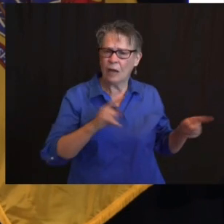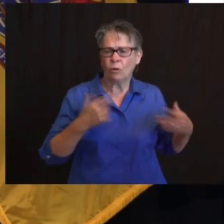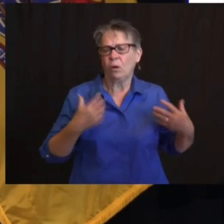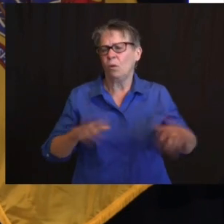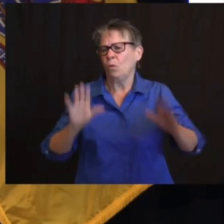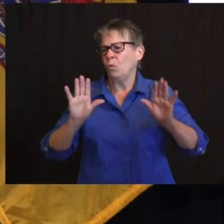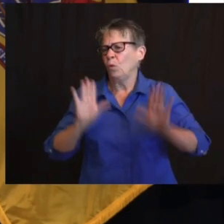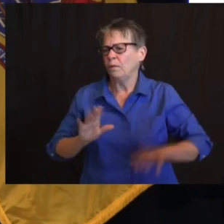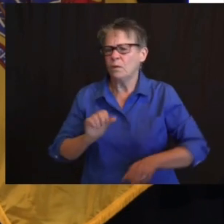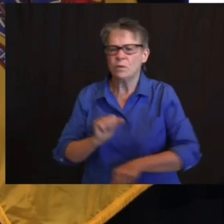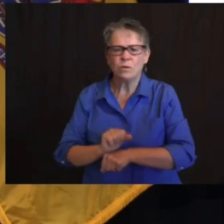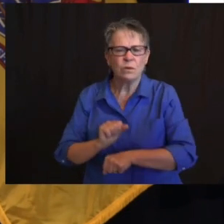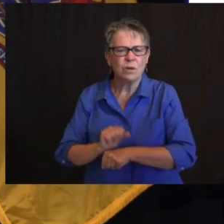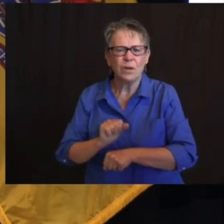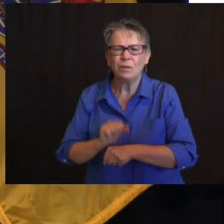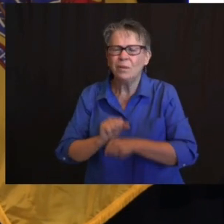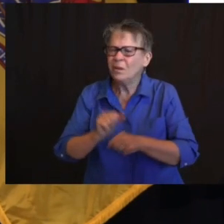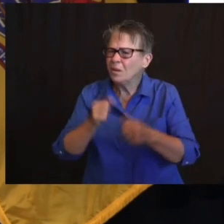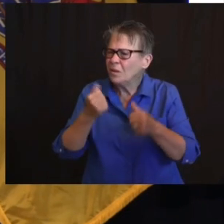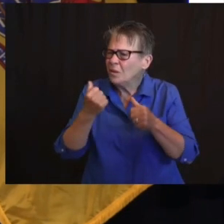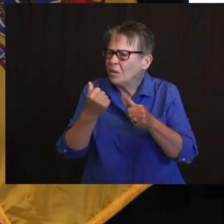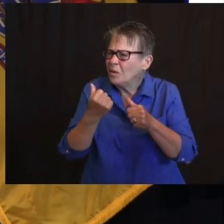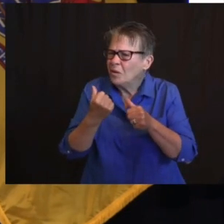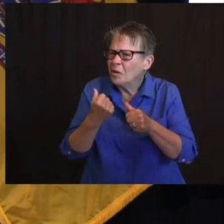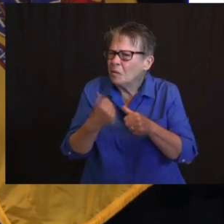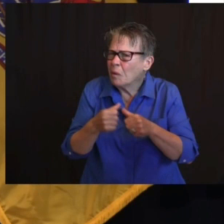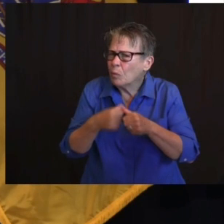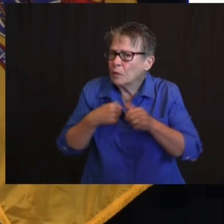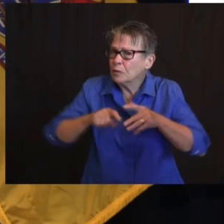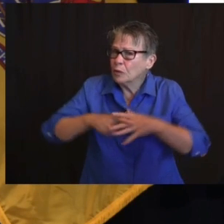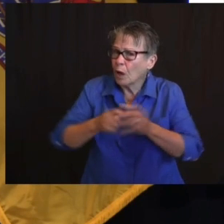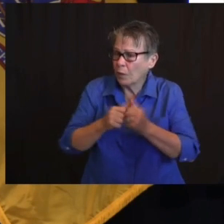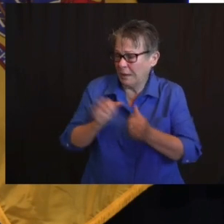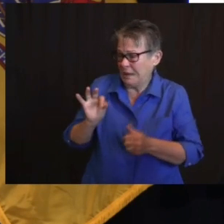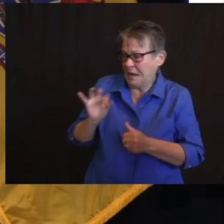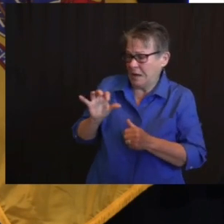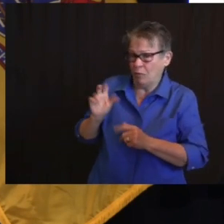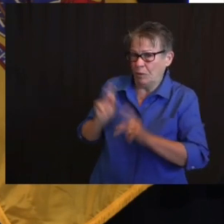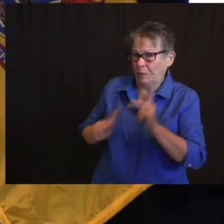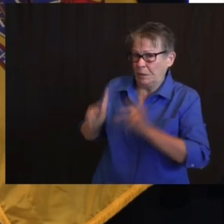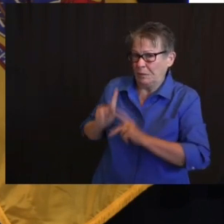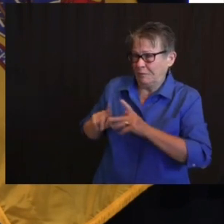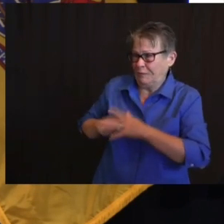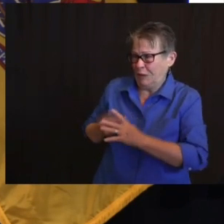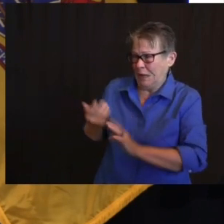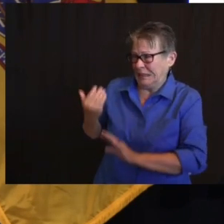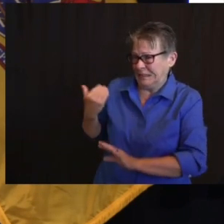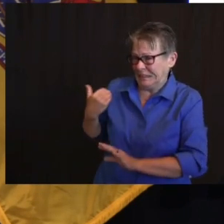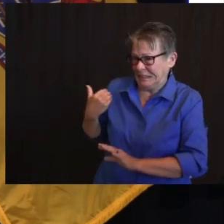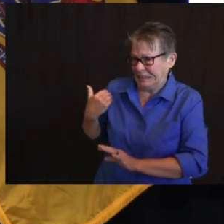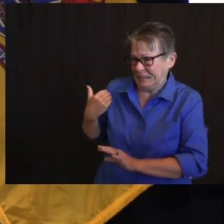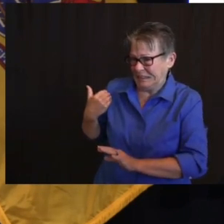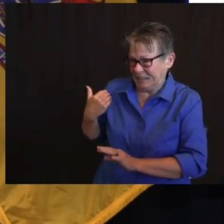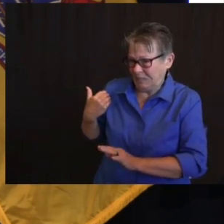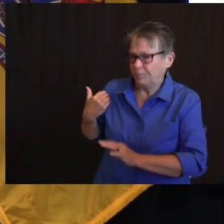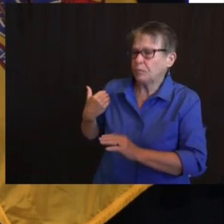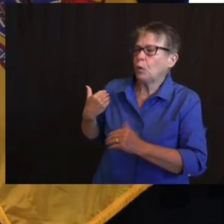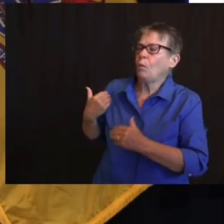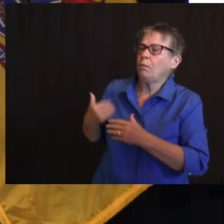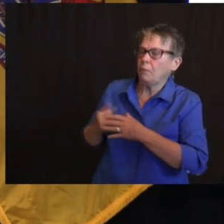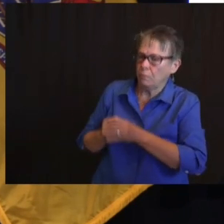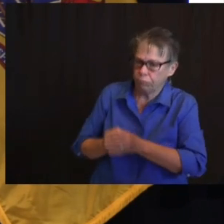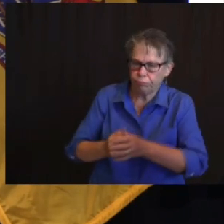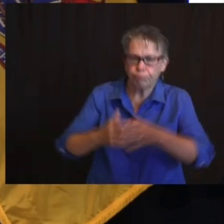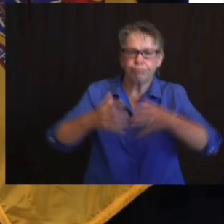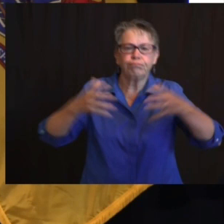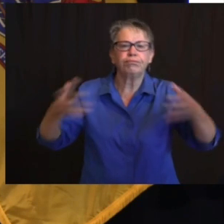who are at the local and county level, and we're talking about ramping that number up to a much bigger number. Matt, NJ Transit Executive